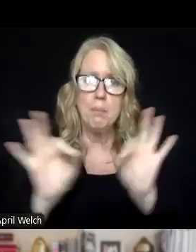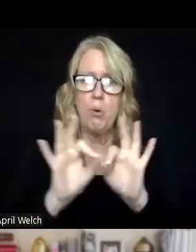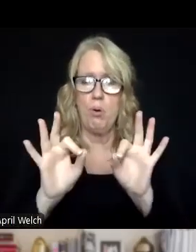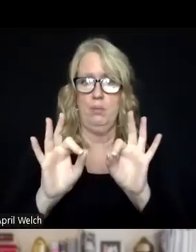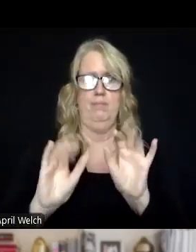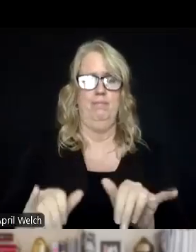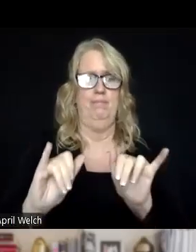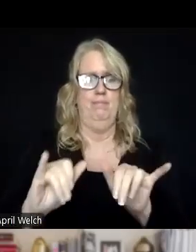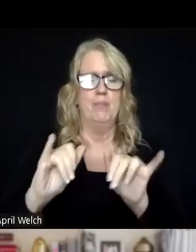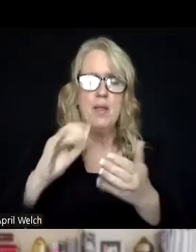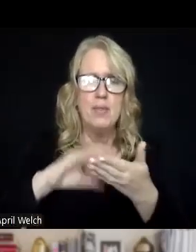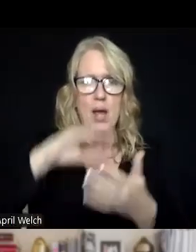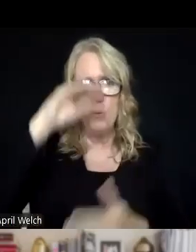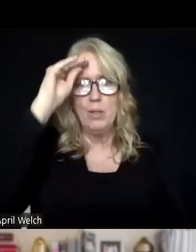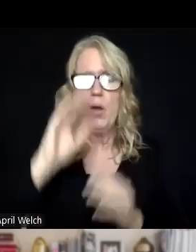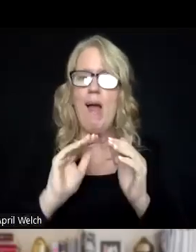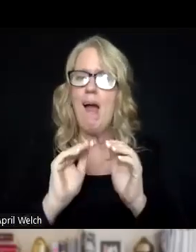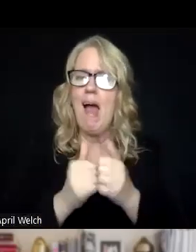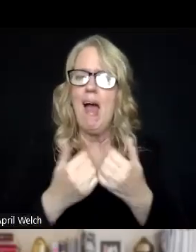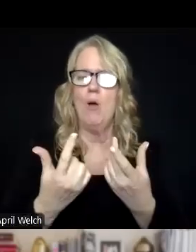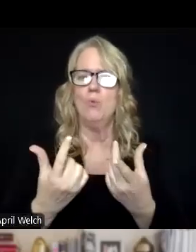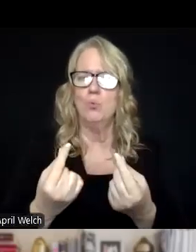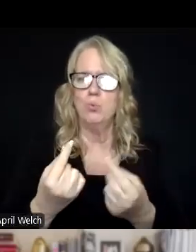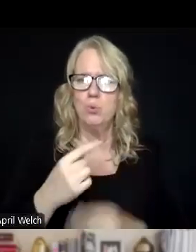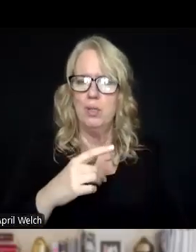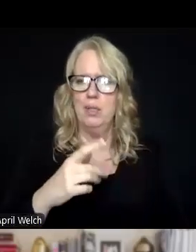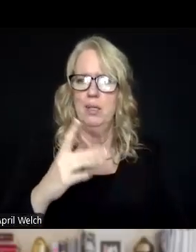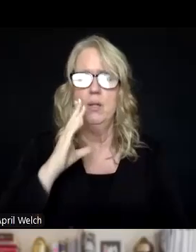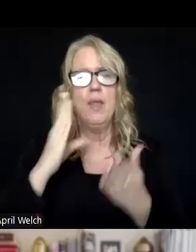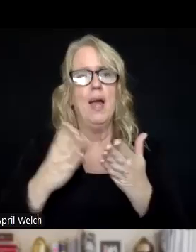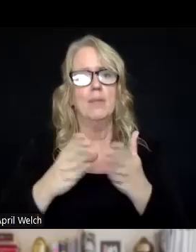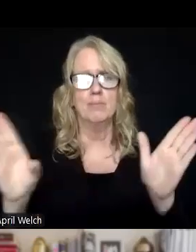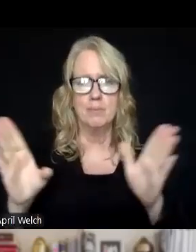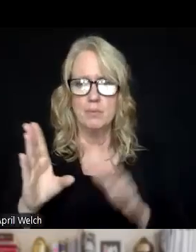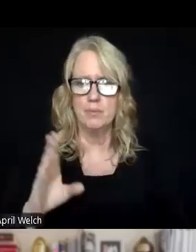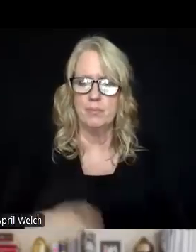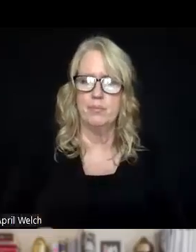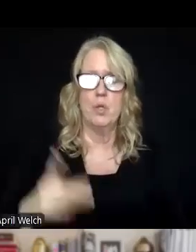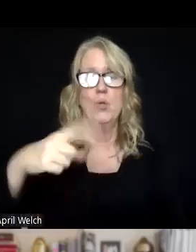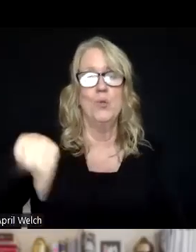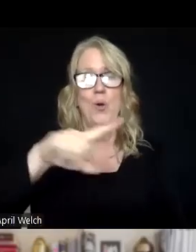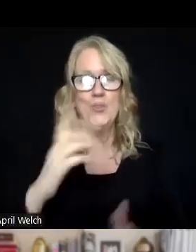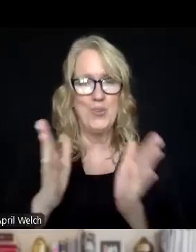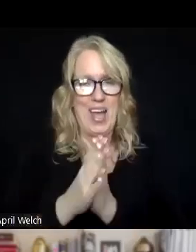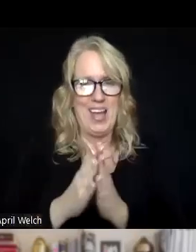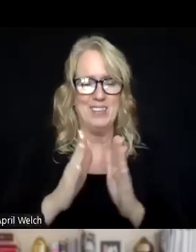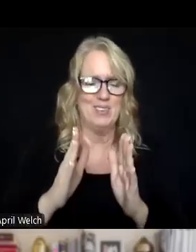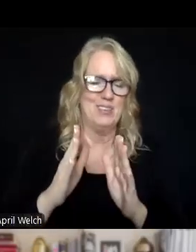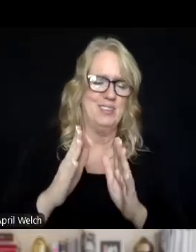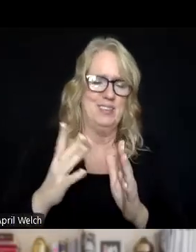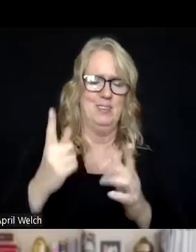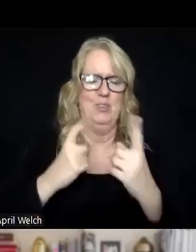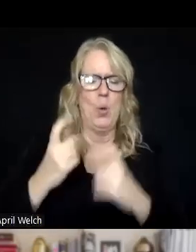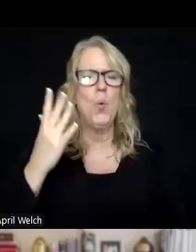in terms of how we need to do this universally. You asked the question, like, why do we